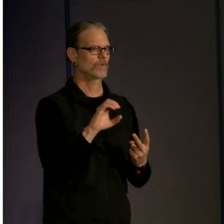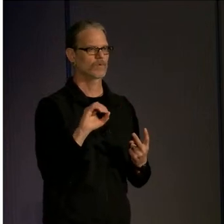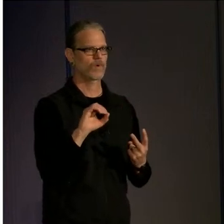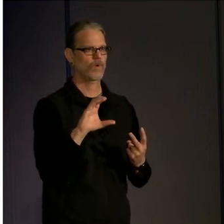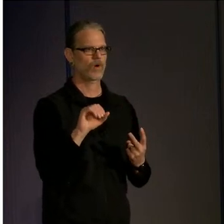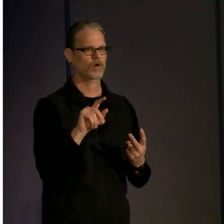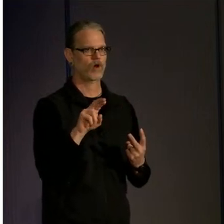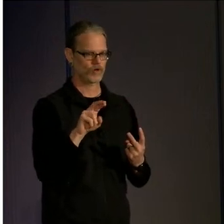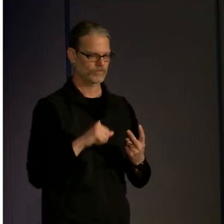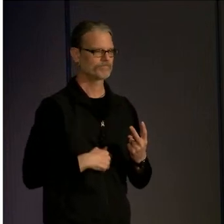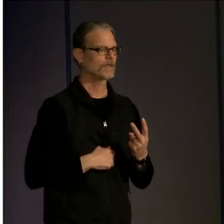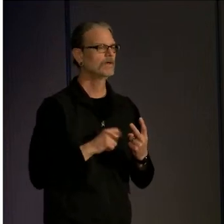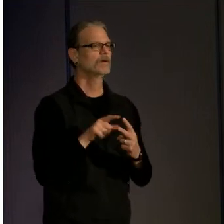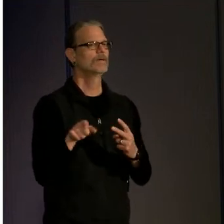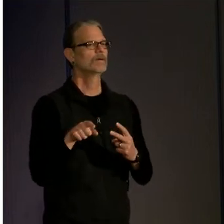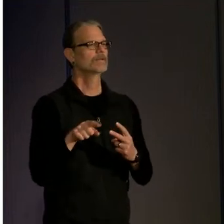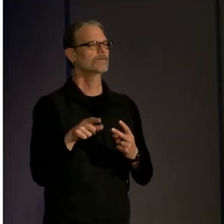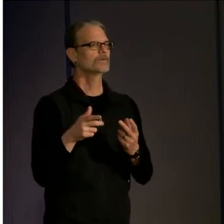discussing